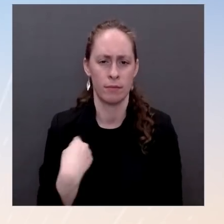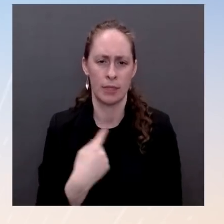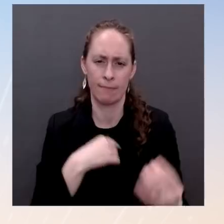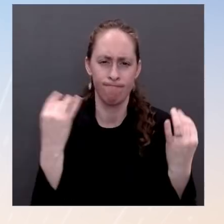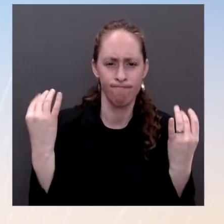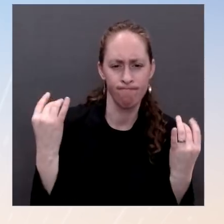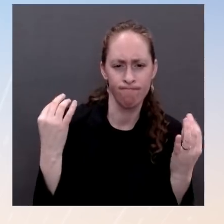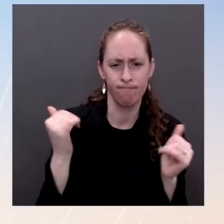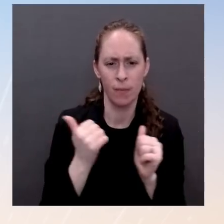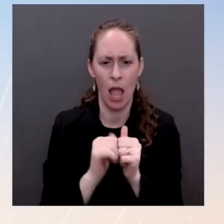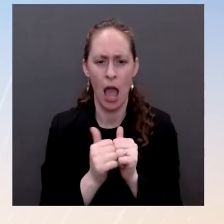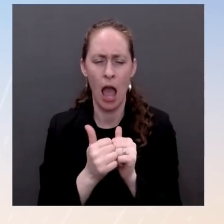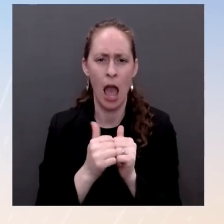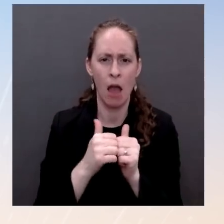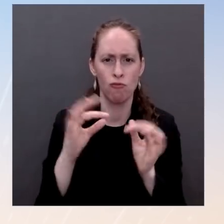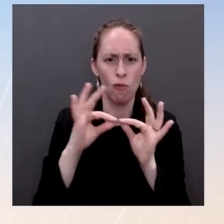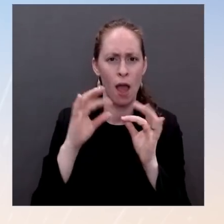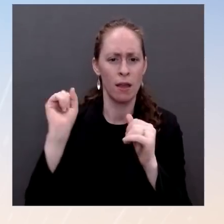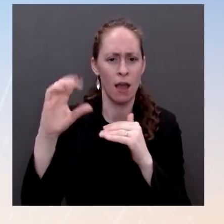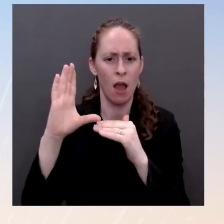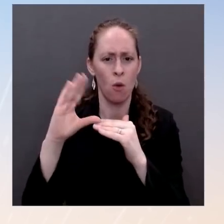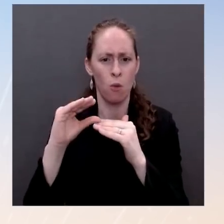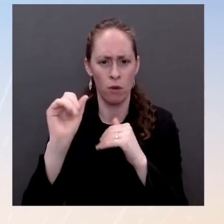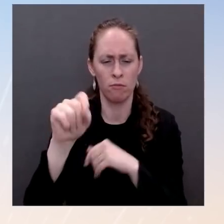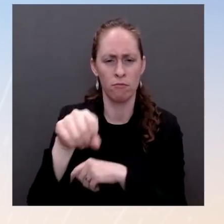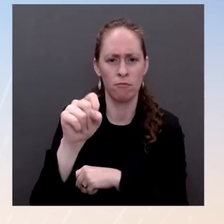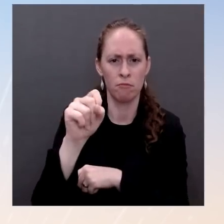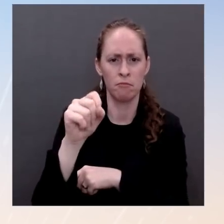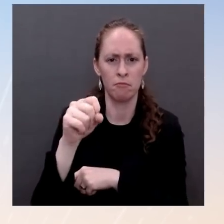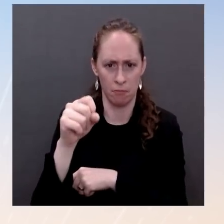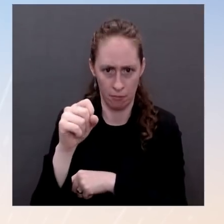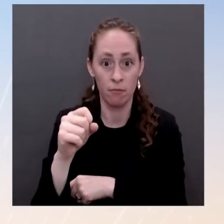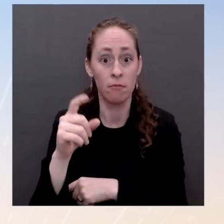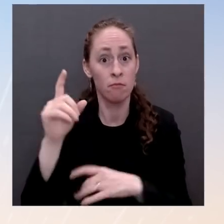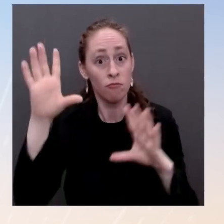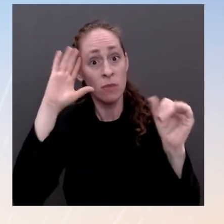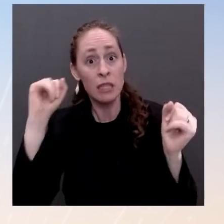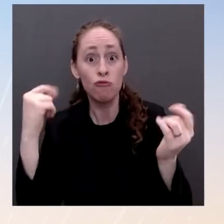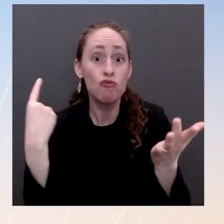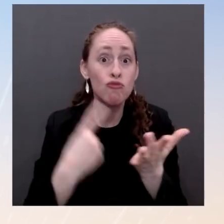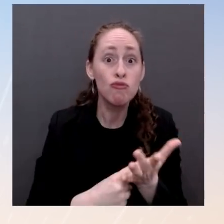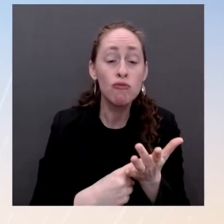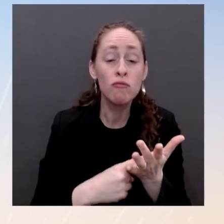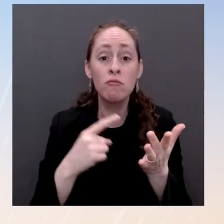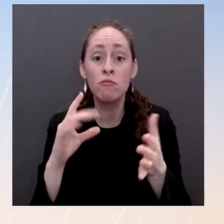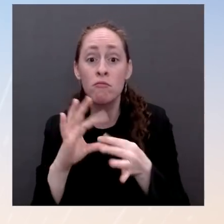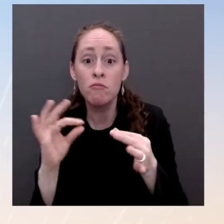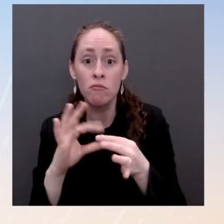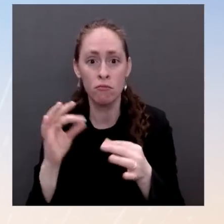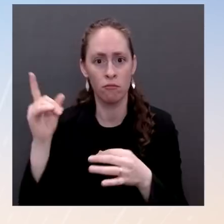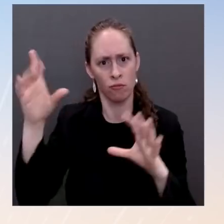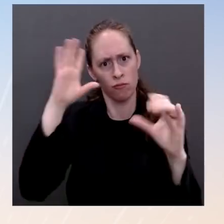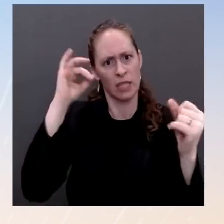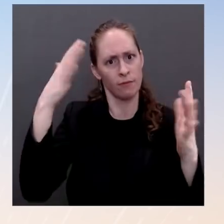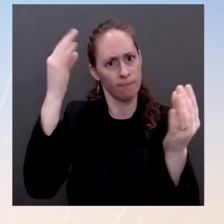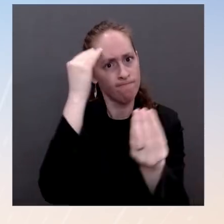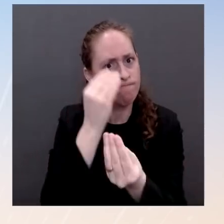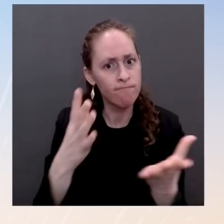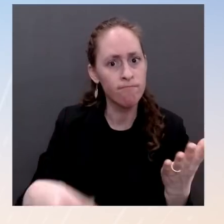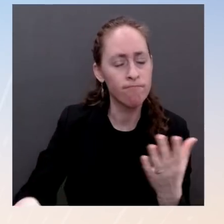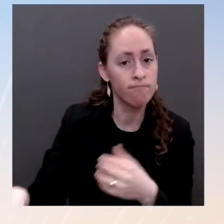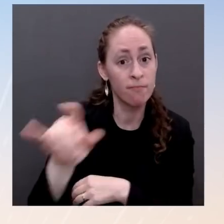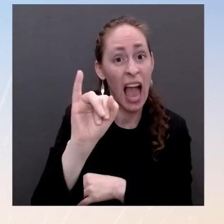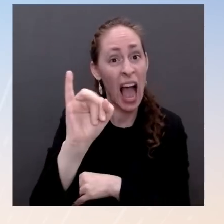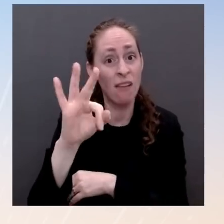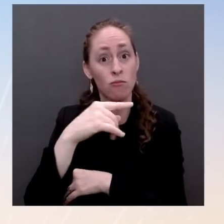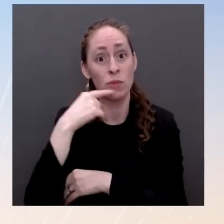to the public that if Russia invades and we put in place crippling sanctions, that would have an impact on the public. And then secondly, on Ukraine,